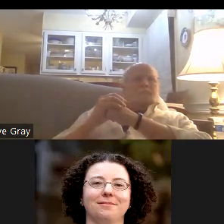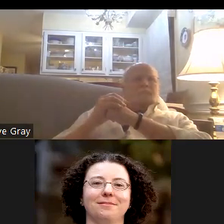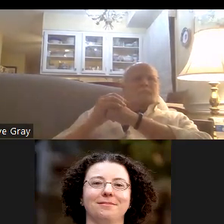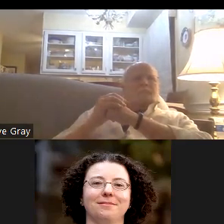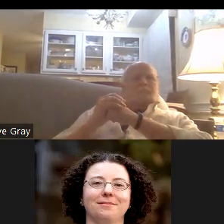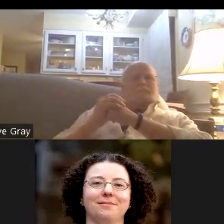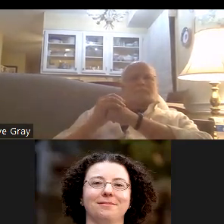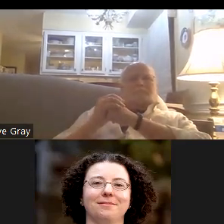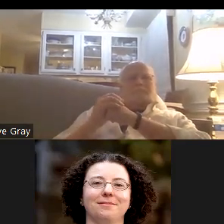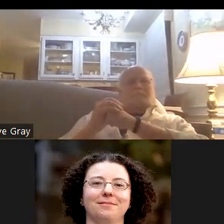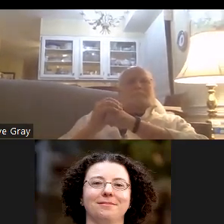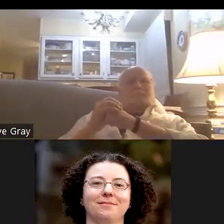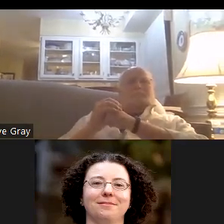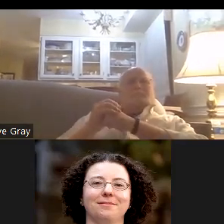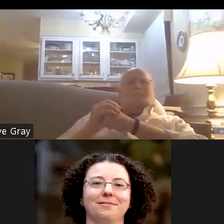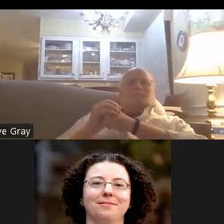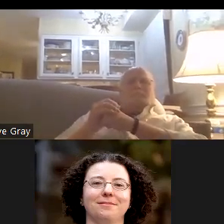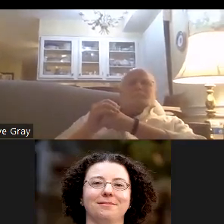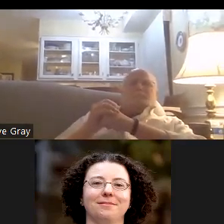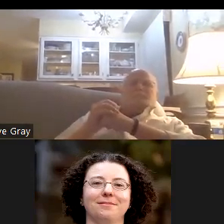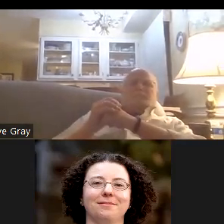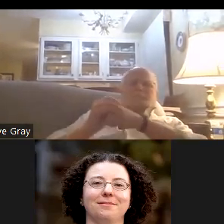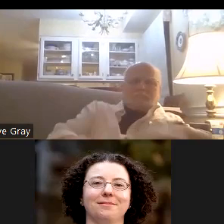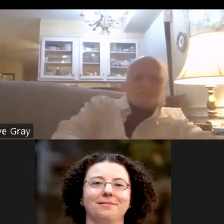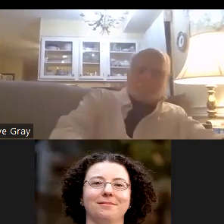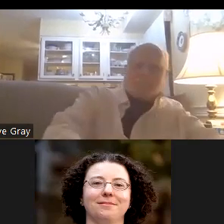yay. I will take any questions.